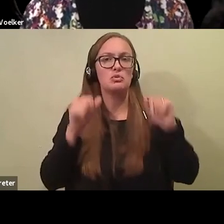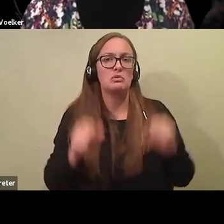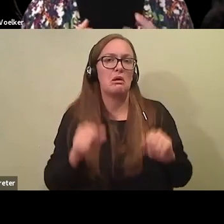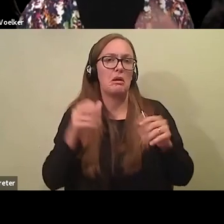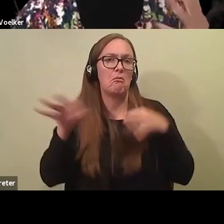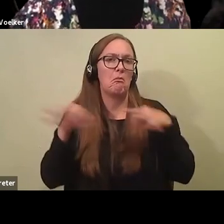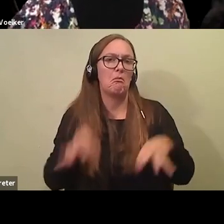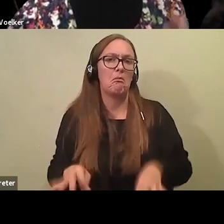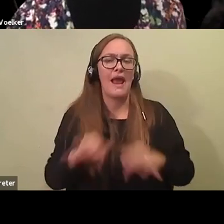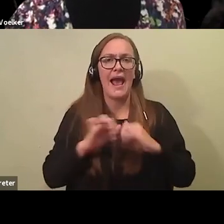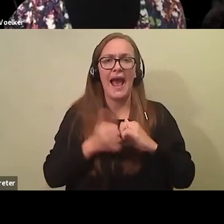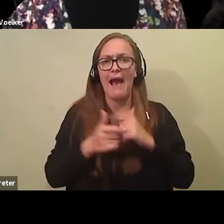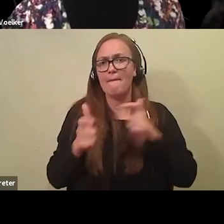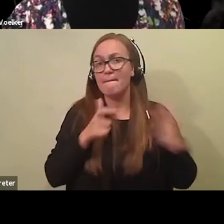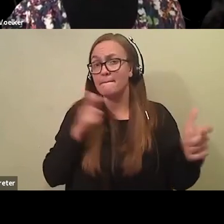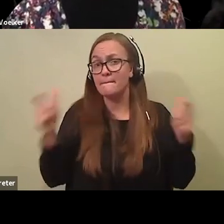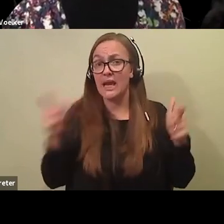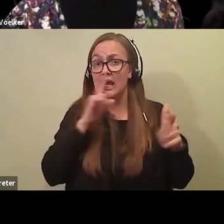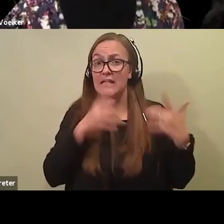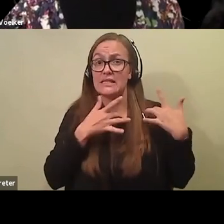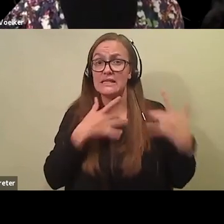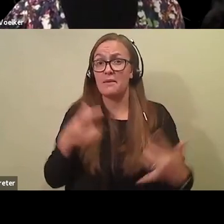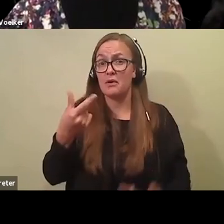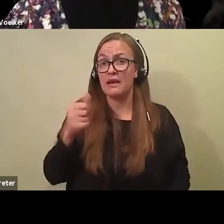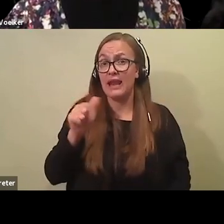us roughly how large is a typical galaxy?